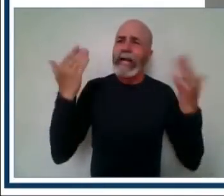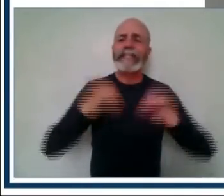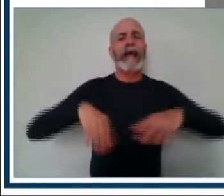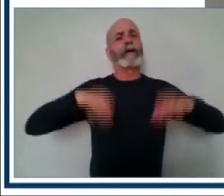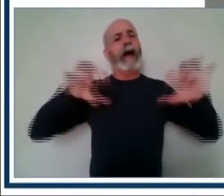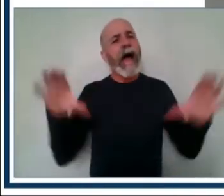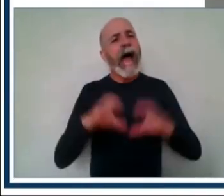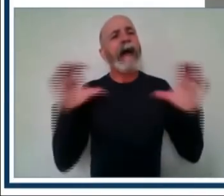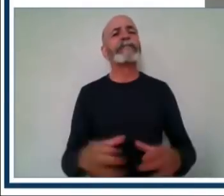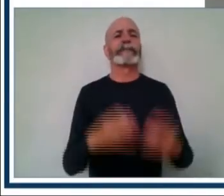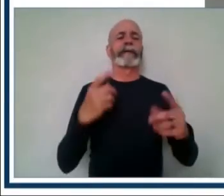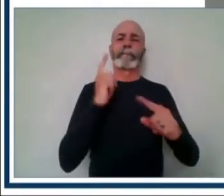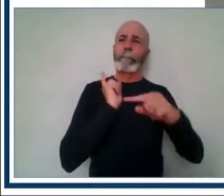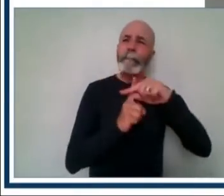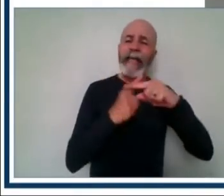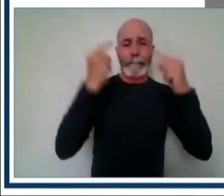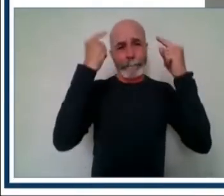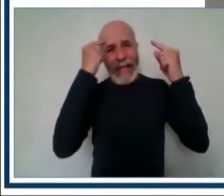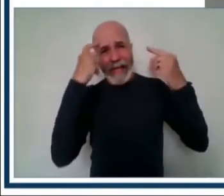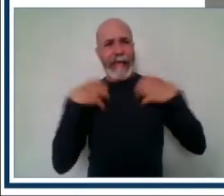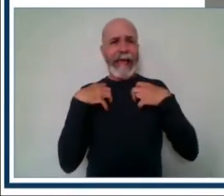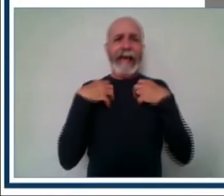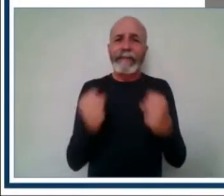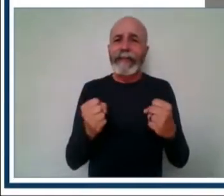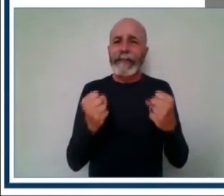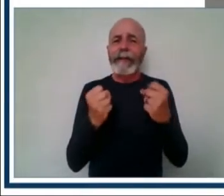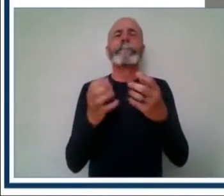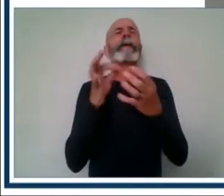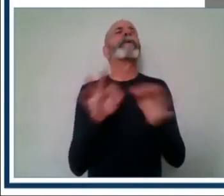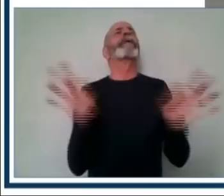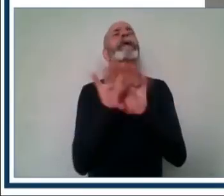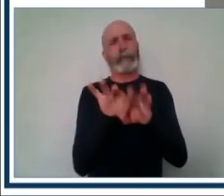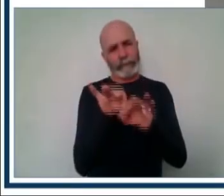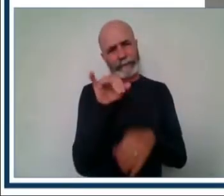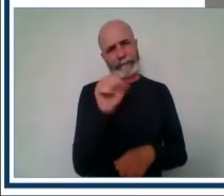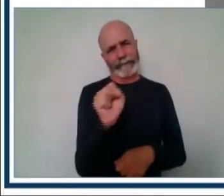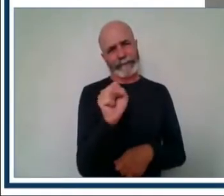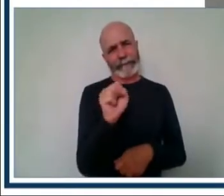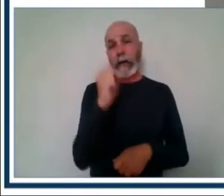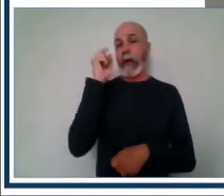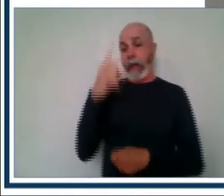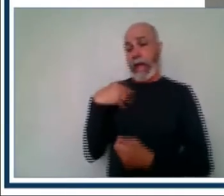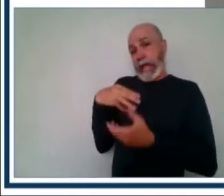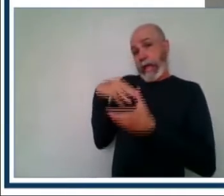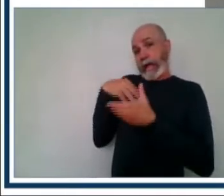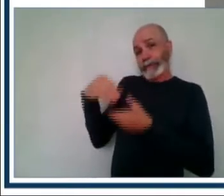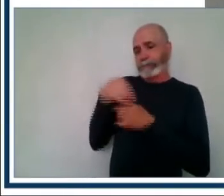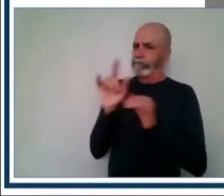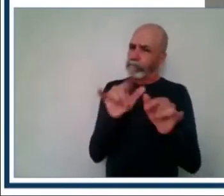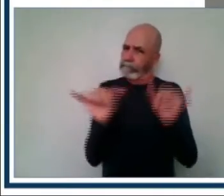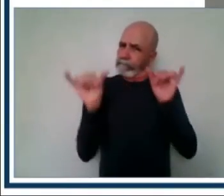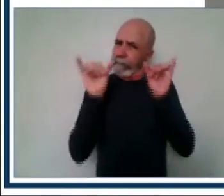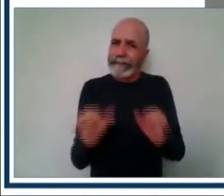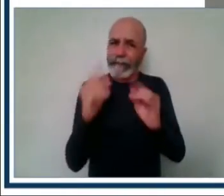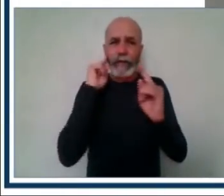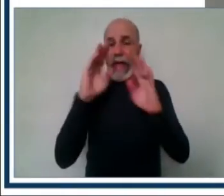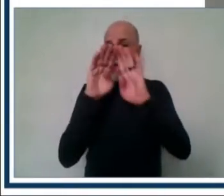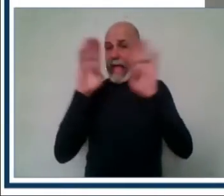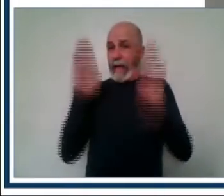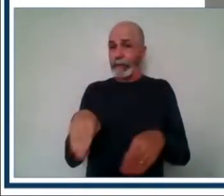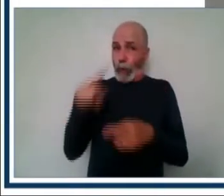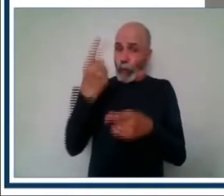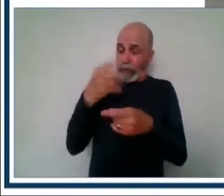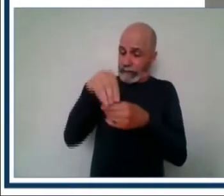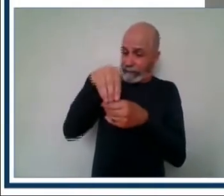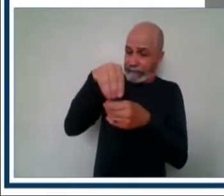you to stay within your household outdoors as much as you can. And if you're outside with people who are not in your household, you